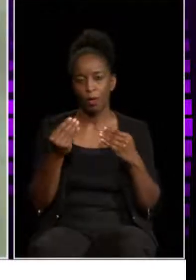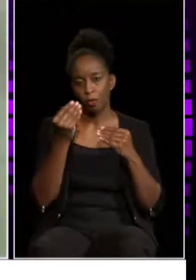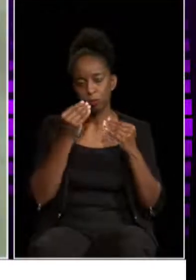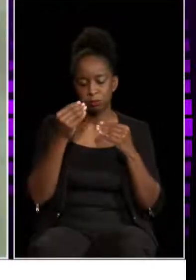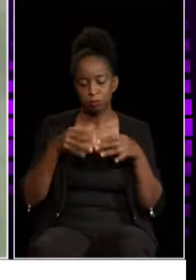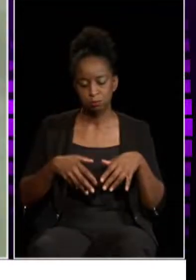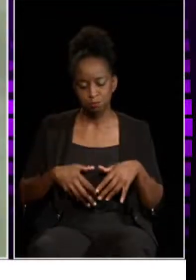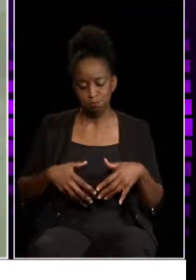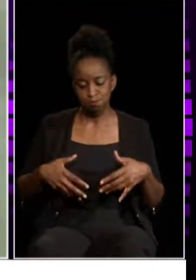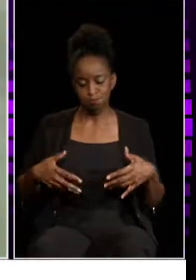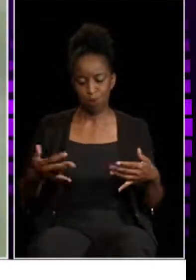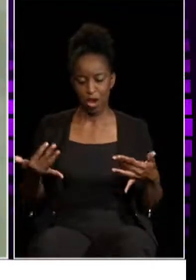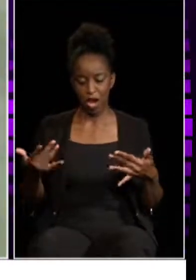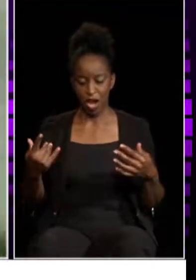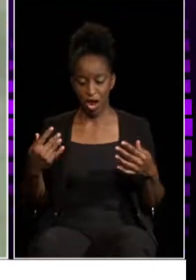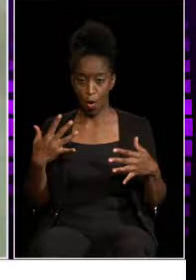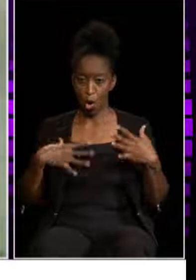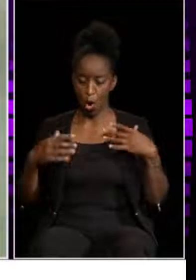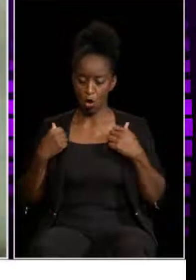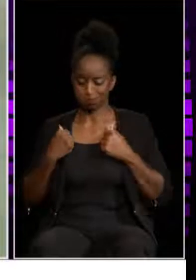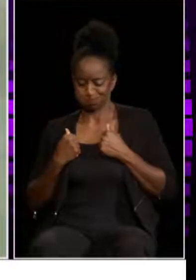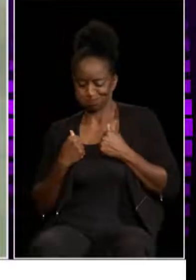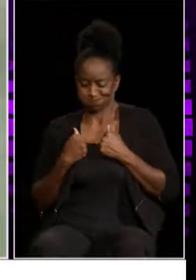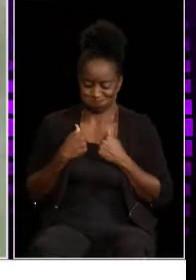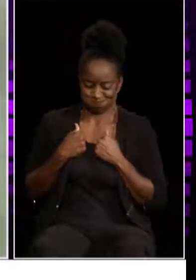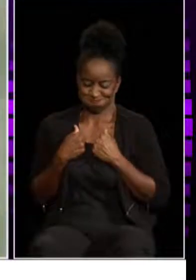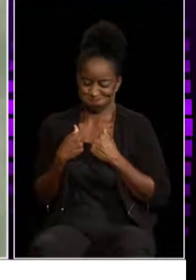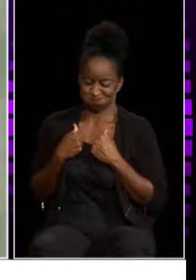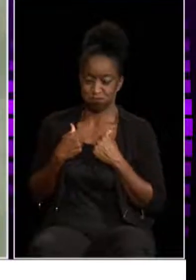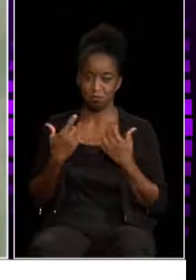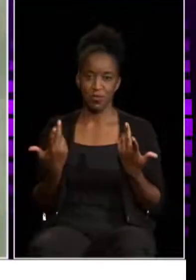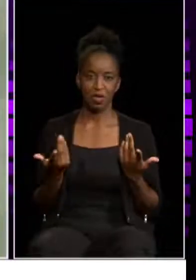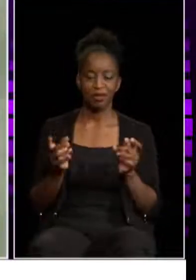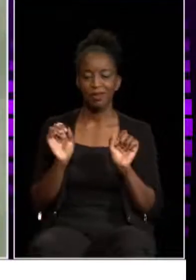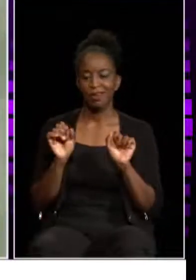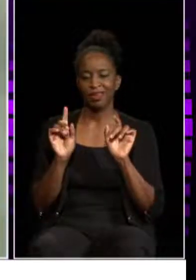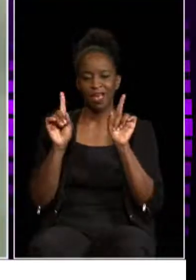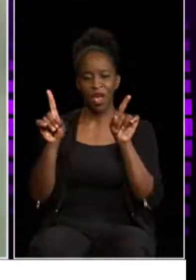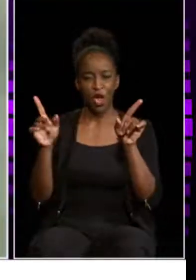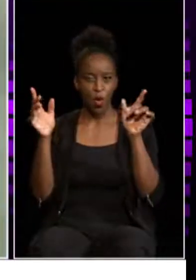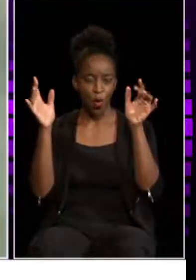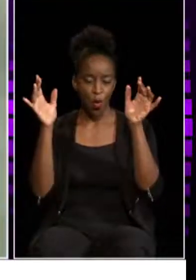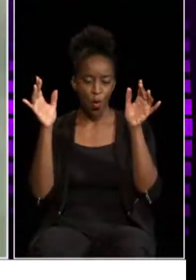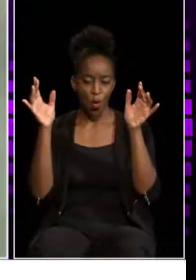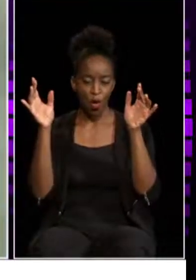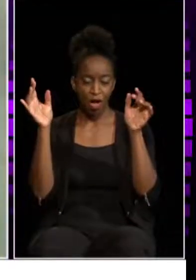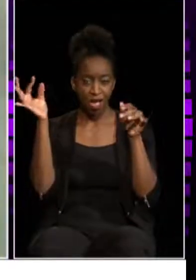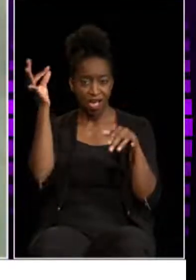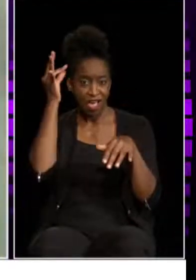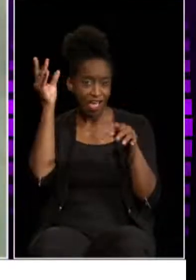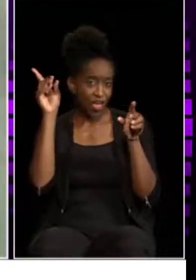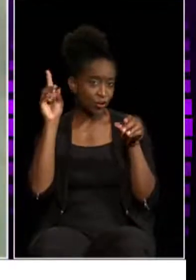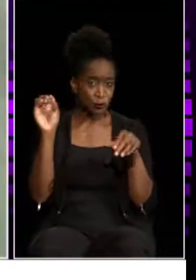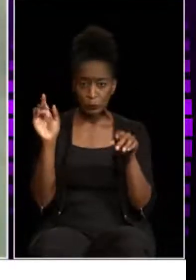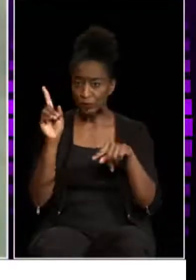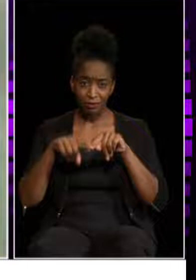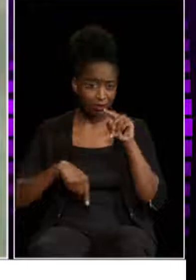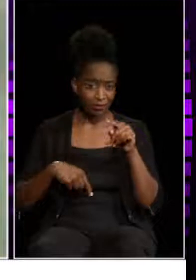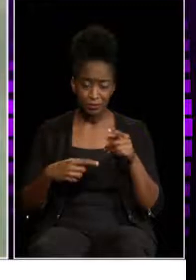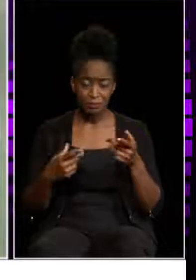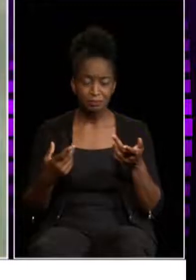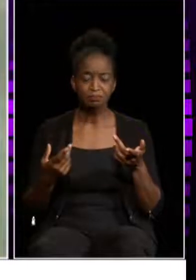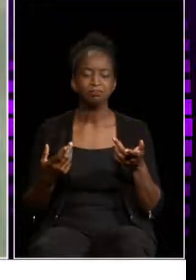things. And when I'm having my live online sessions, I keep reiterating it's the importance of